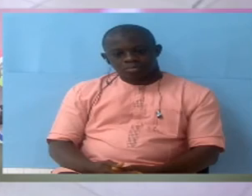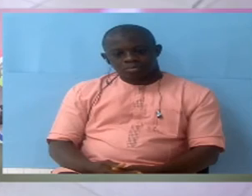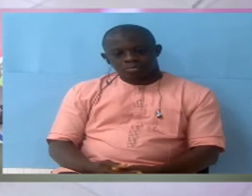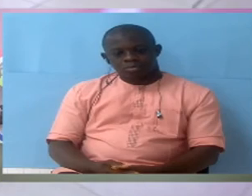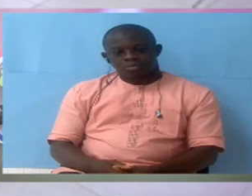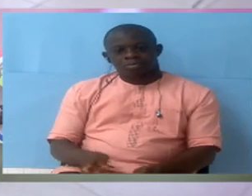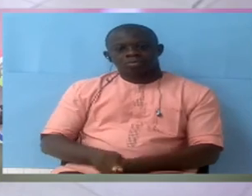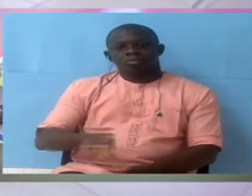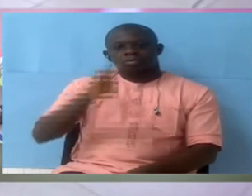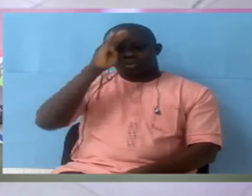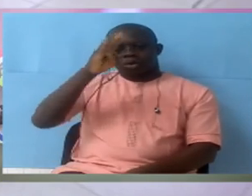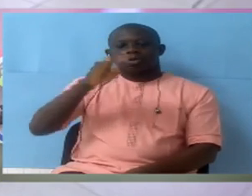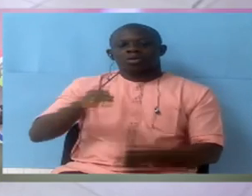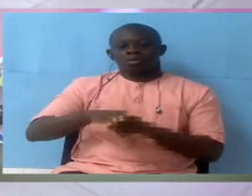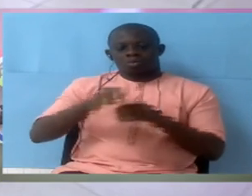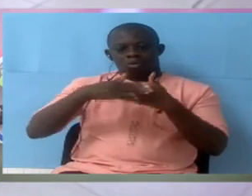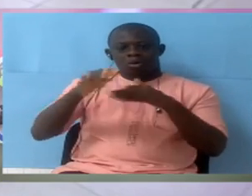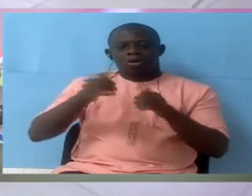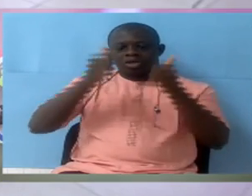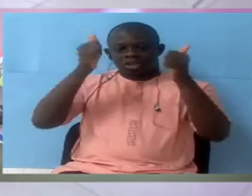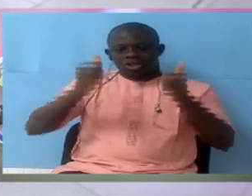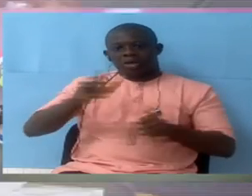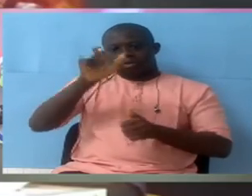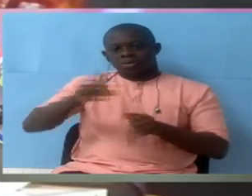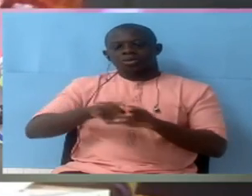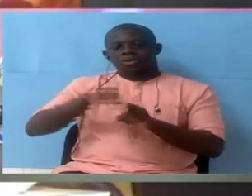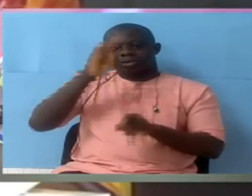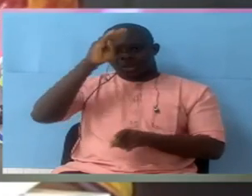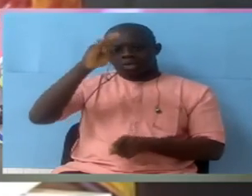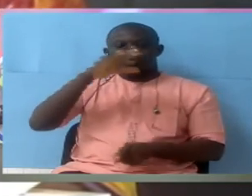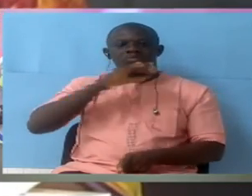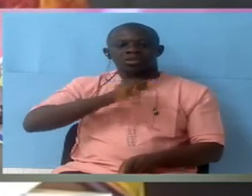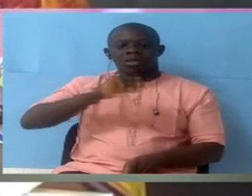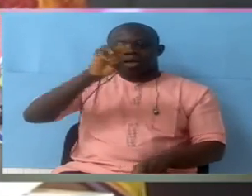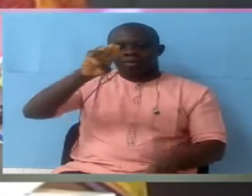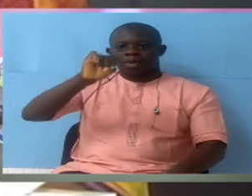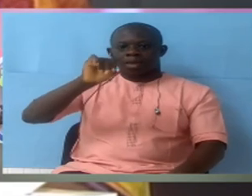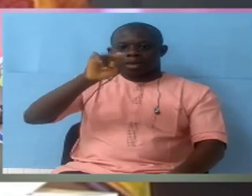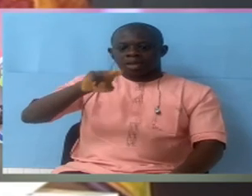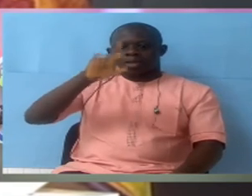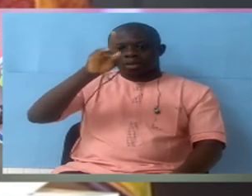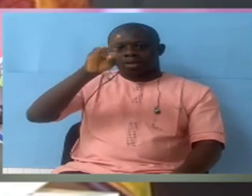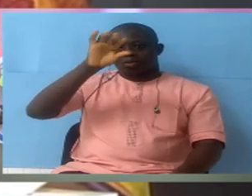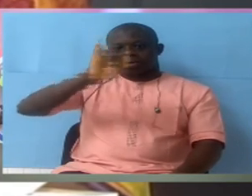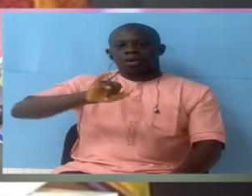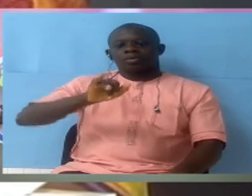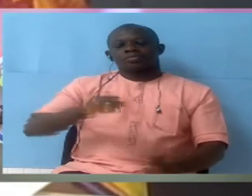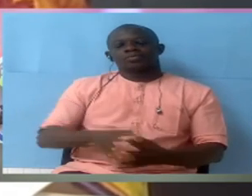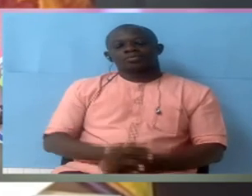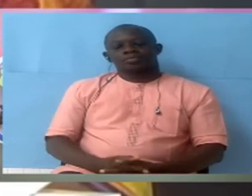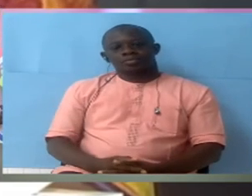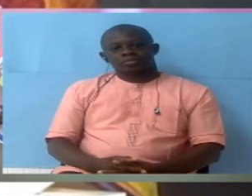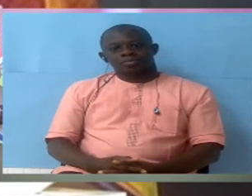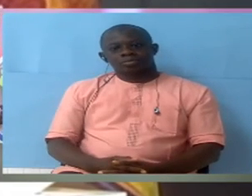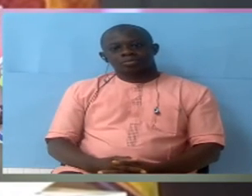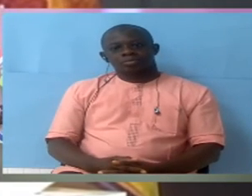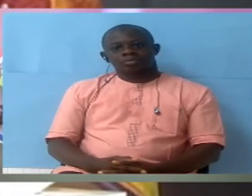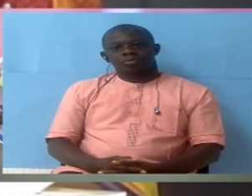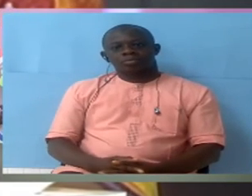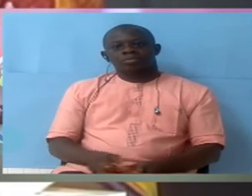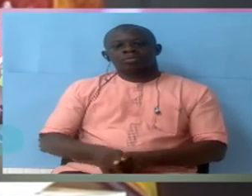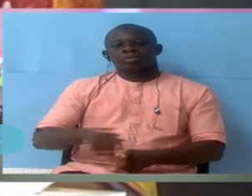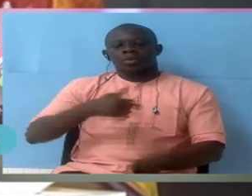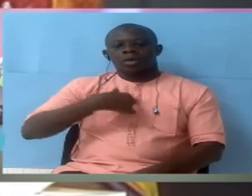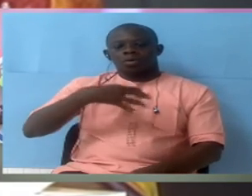Thank you very much, Chairman. Thank you very much, Mr. Mendy. Jerejef Chairman, Jerejef Mr. Mendy. I wanted to know